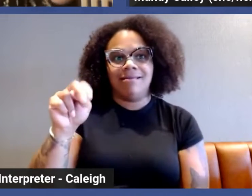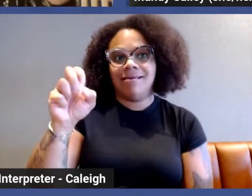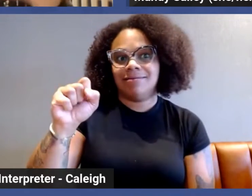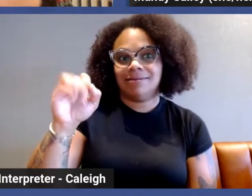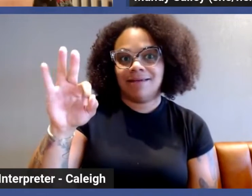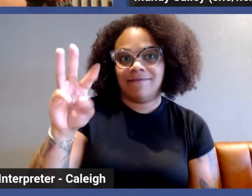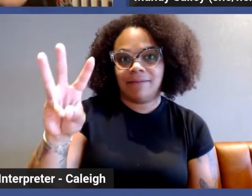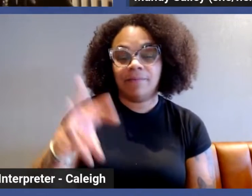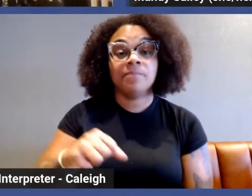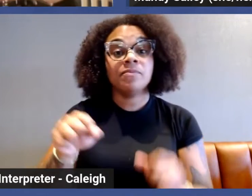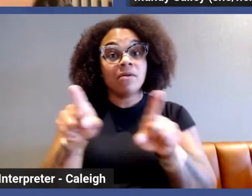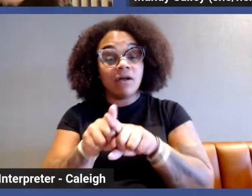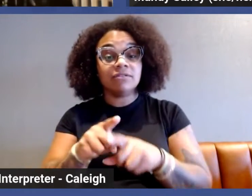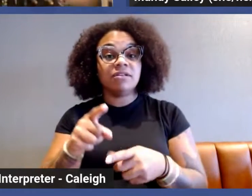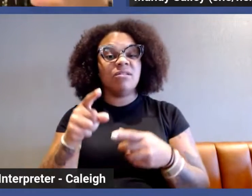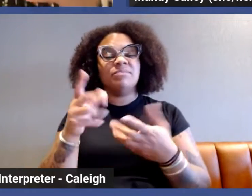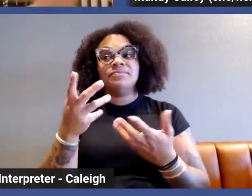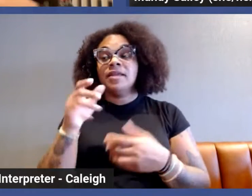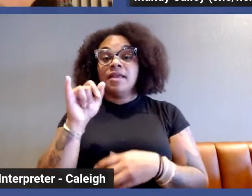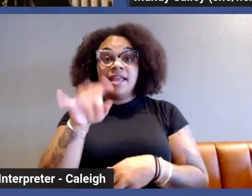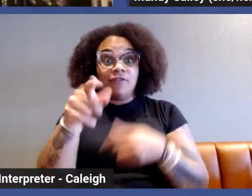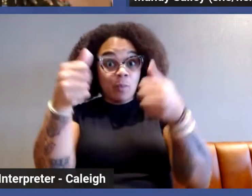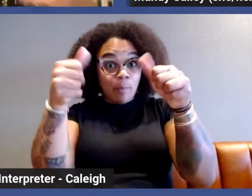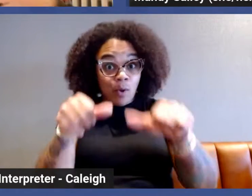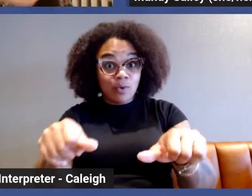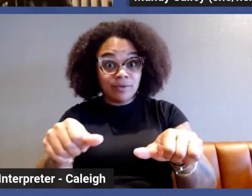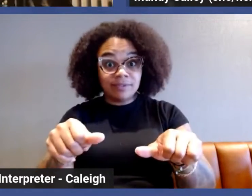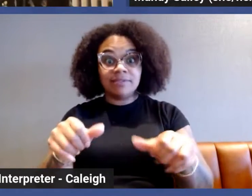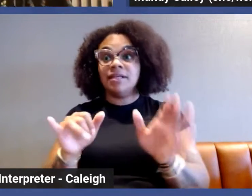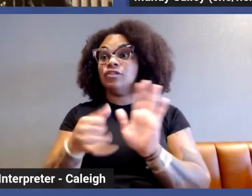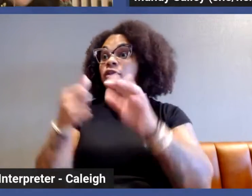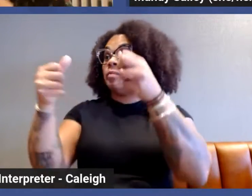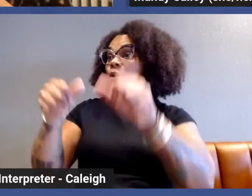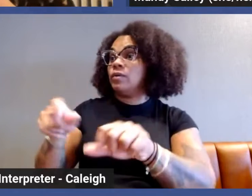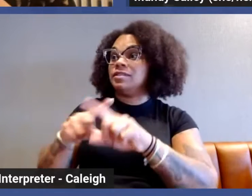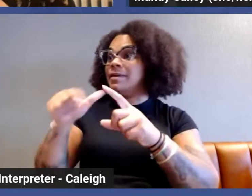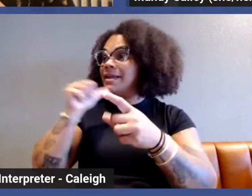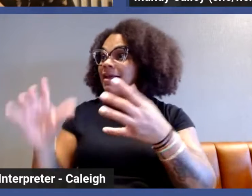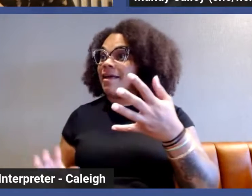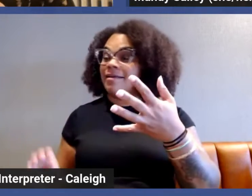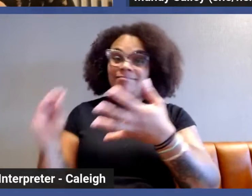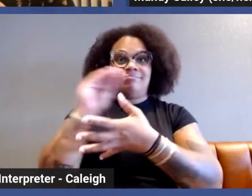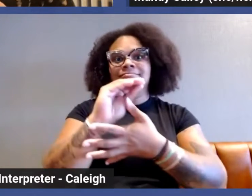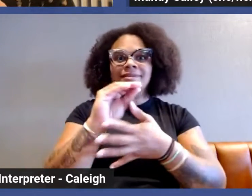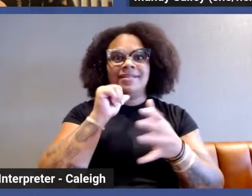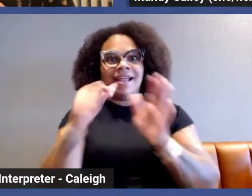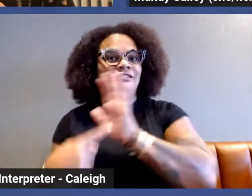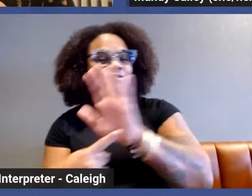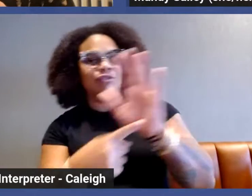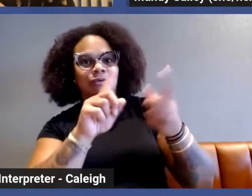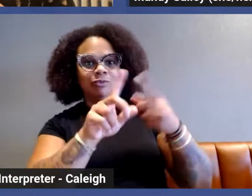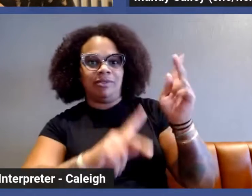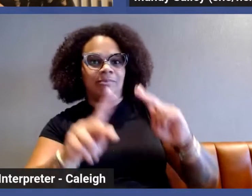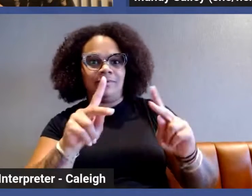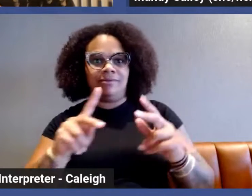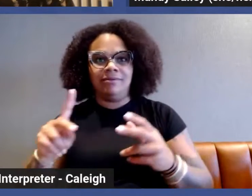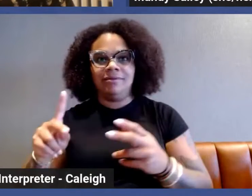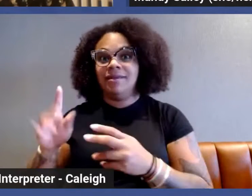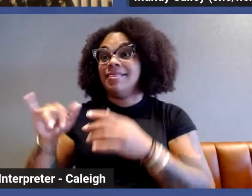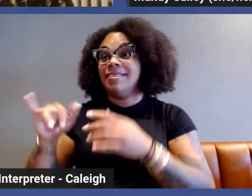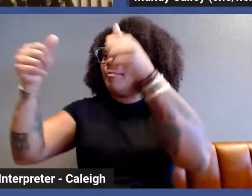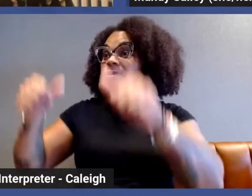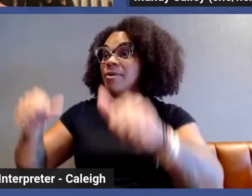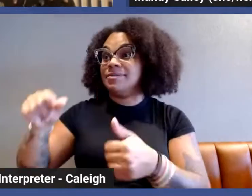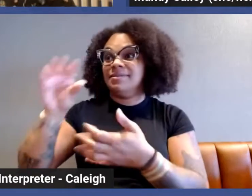you post, but no, it's not getting put in front of anybody. So it's being deprioritized. No one is seeing it in